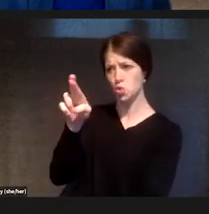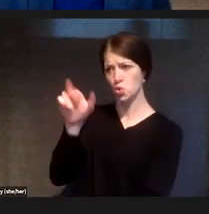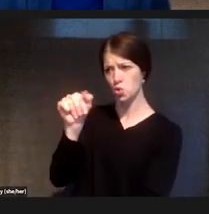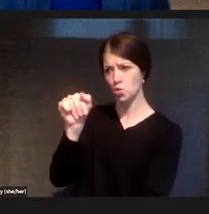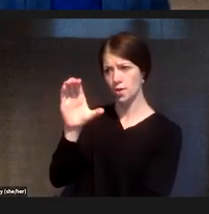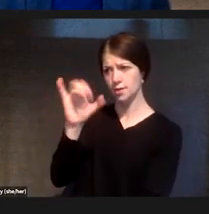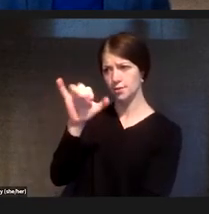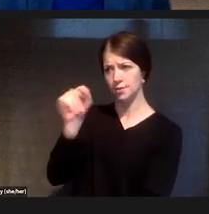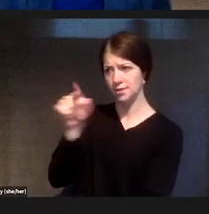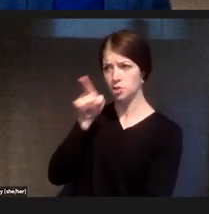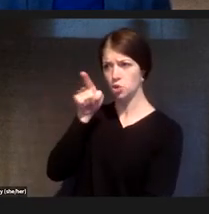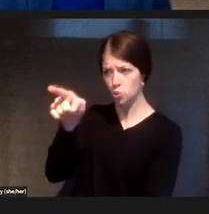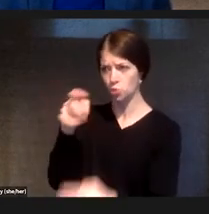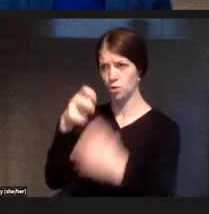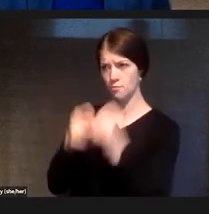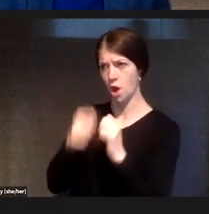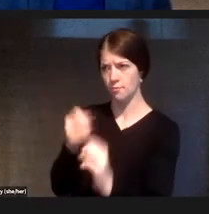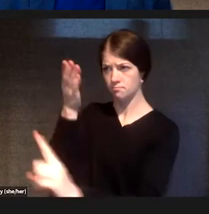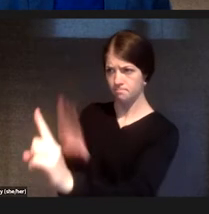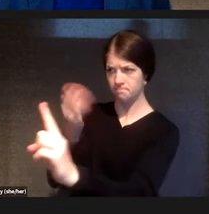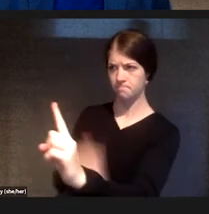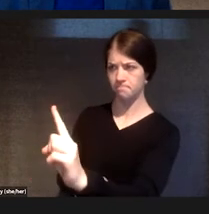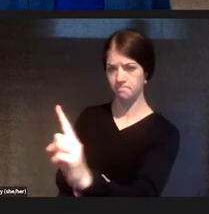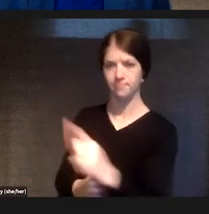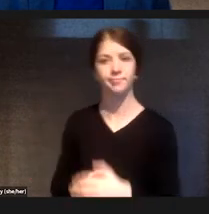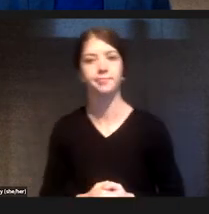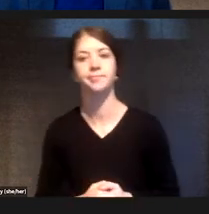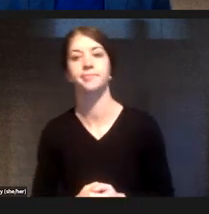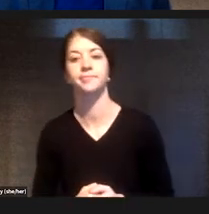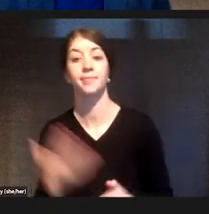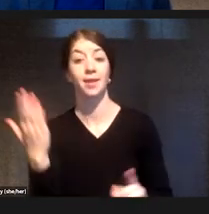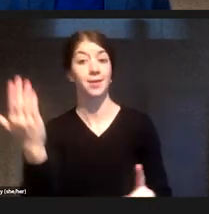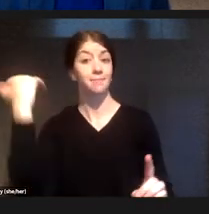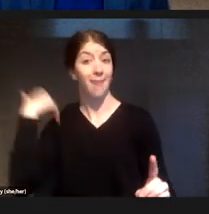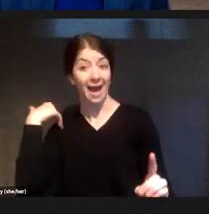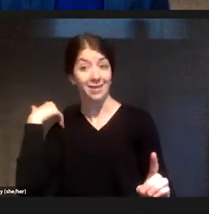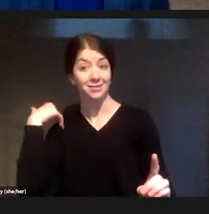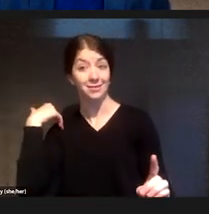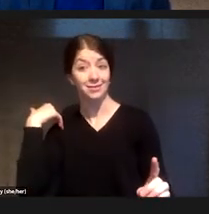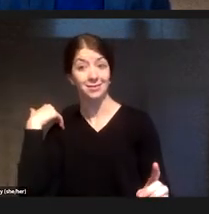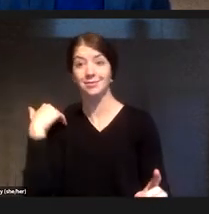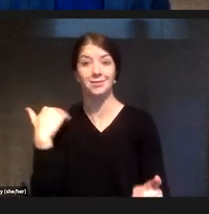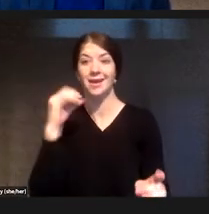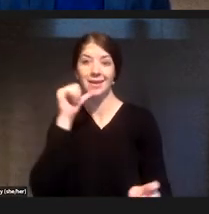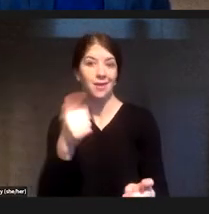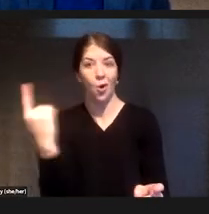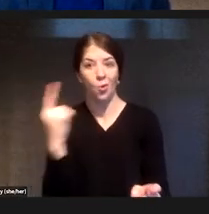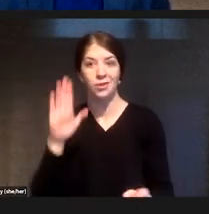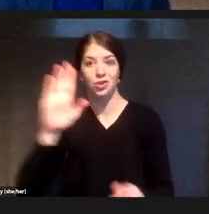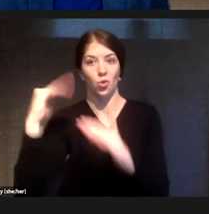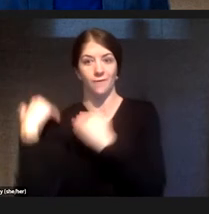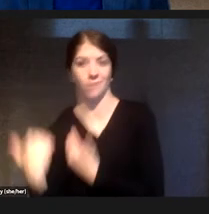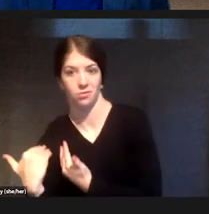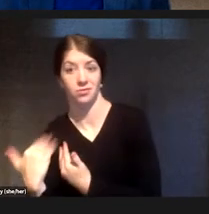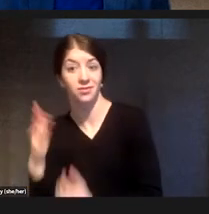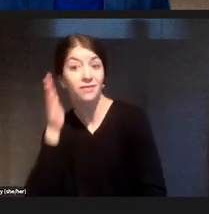are the problem. But one of the things I tell people is that the past may not be your fault, but that the future